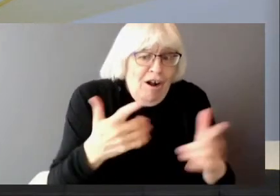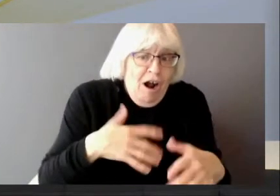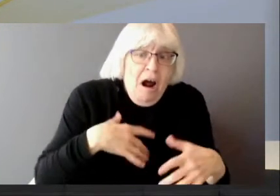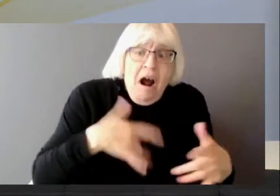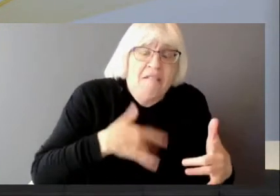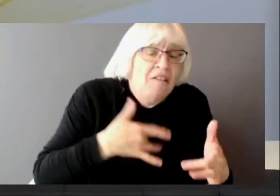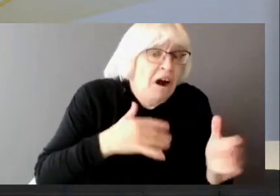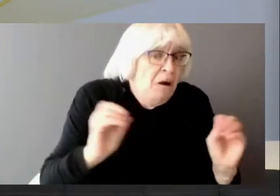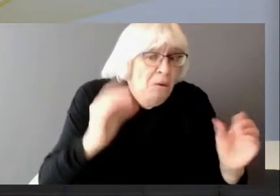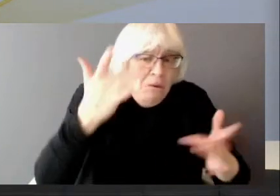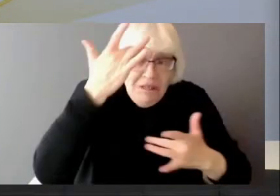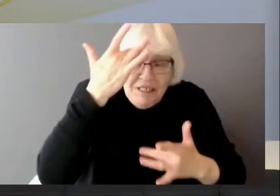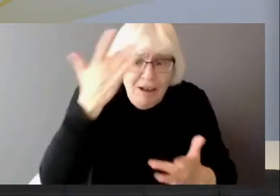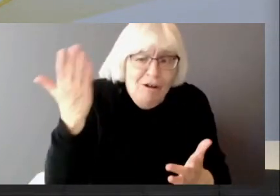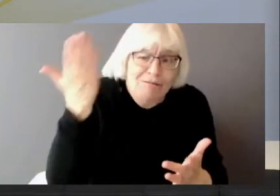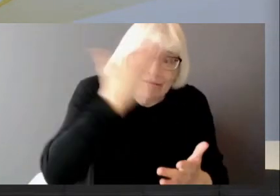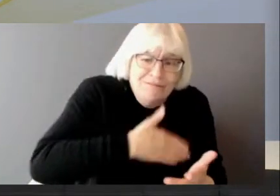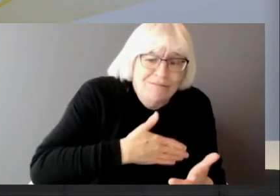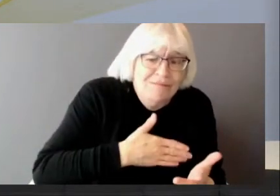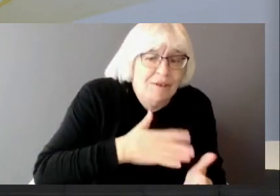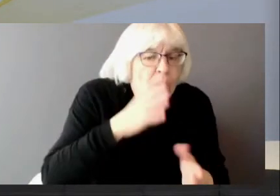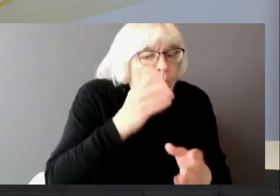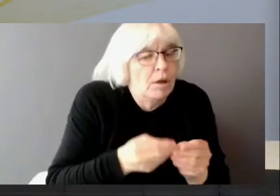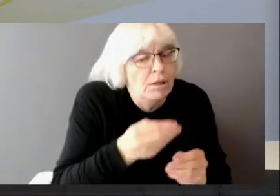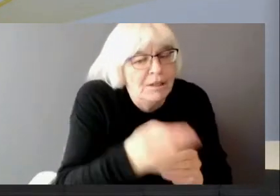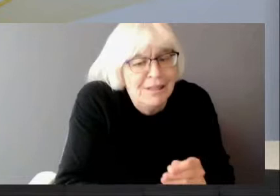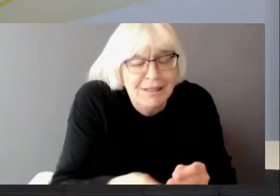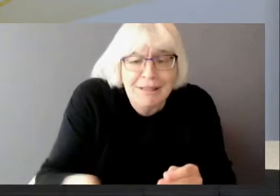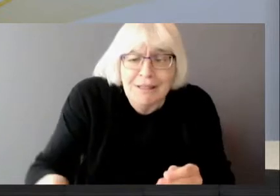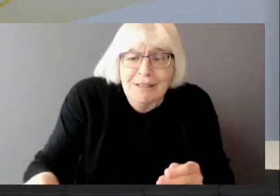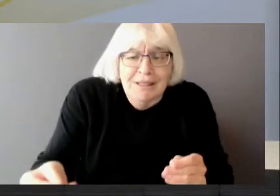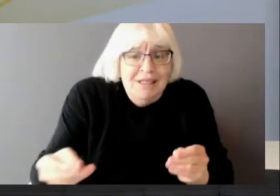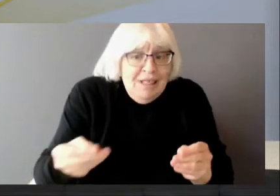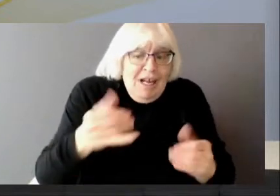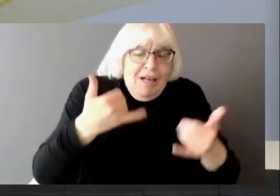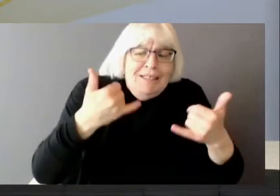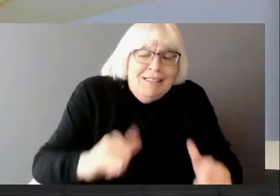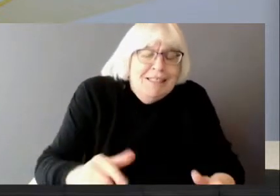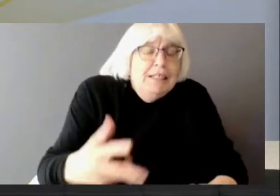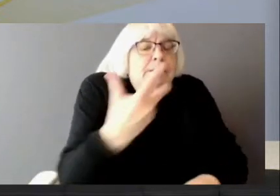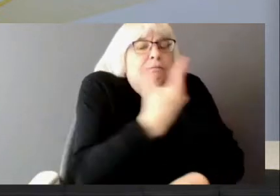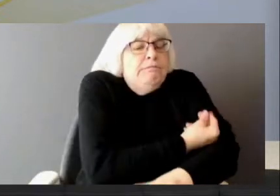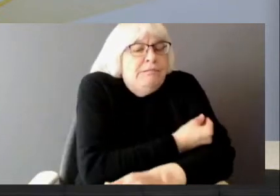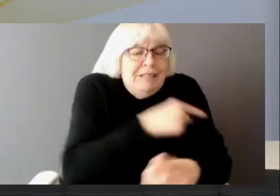is a very important line of defense and one more layer of protection.